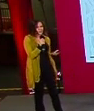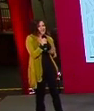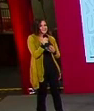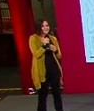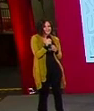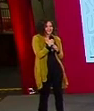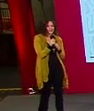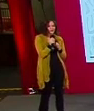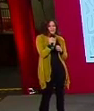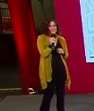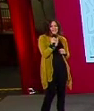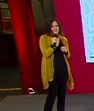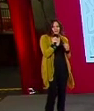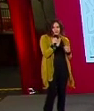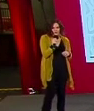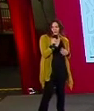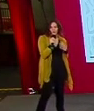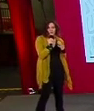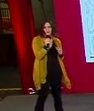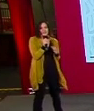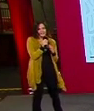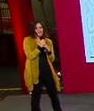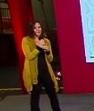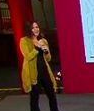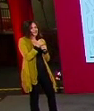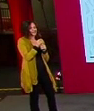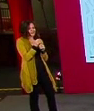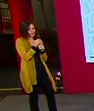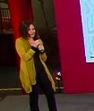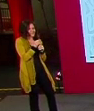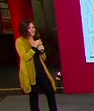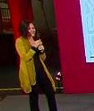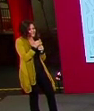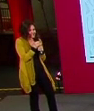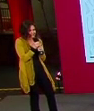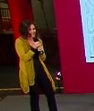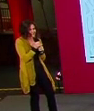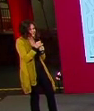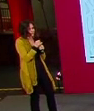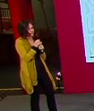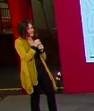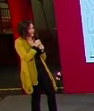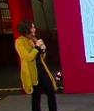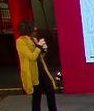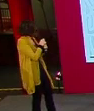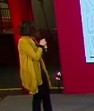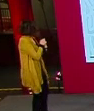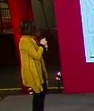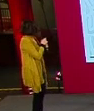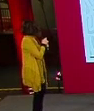Because of this, part of the response to COVID-19 implemented by the Health Ministry